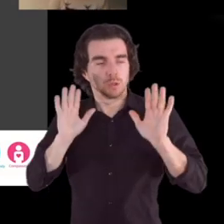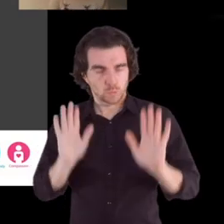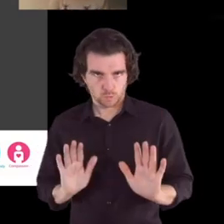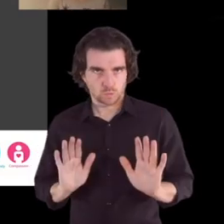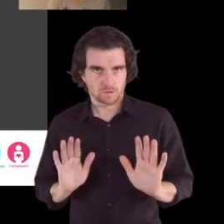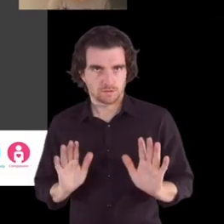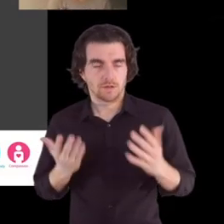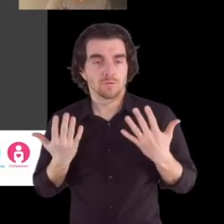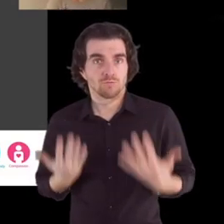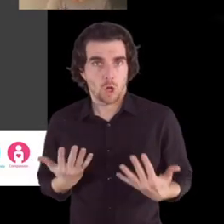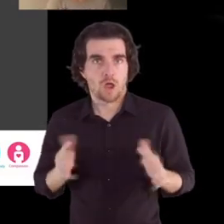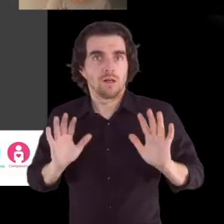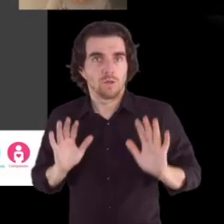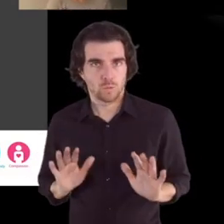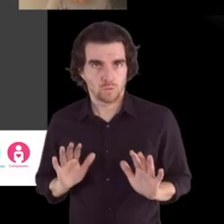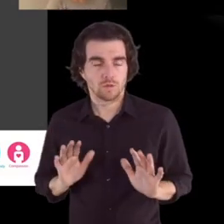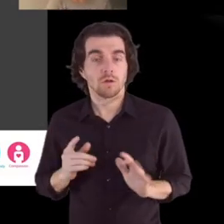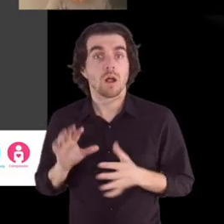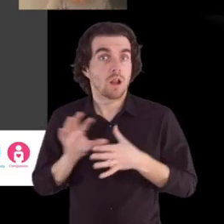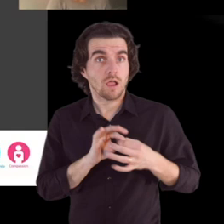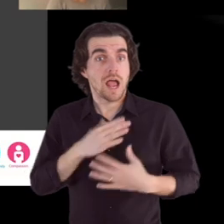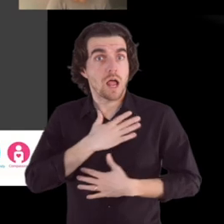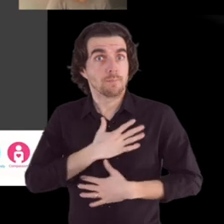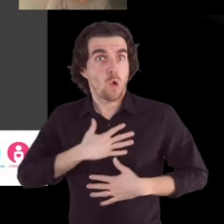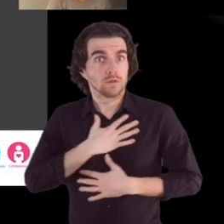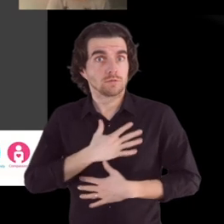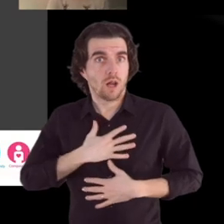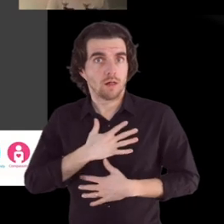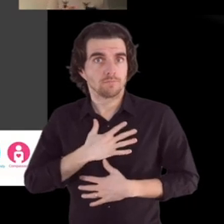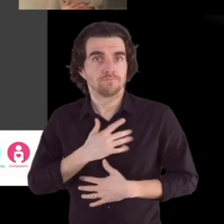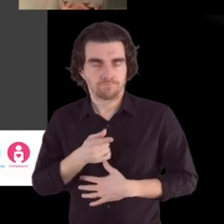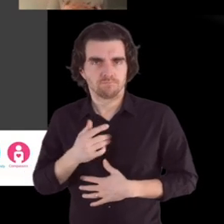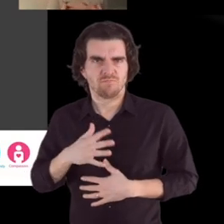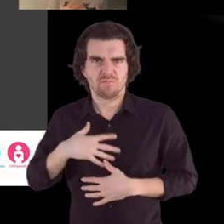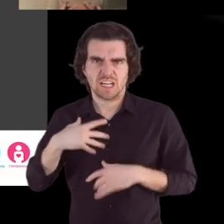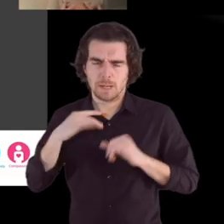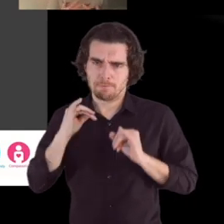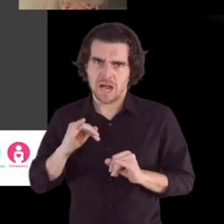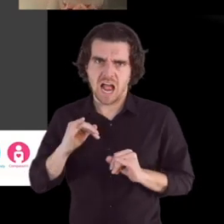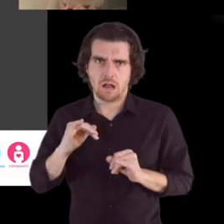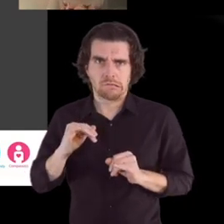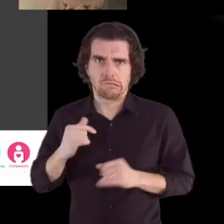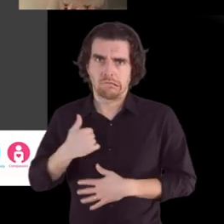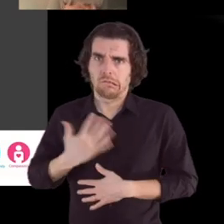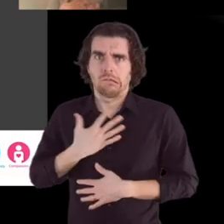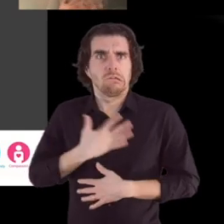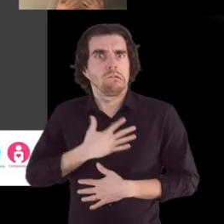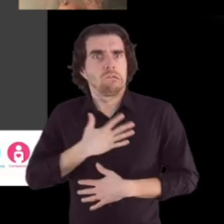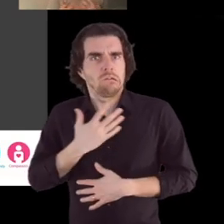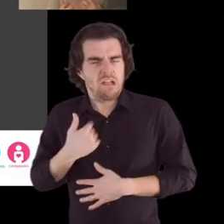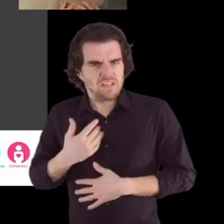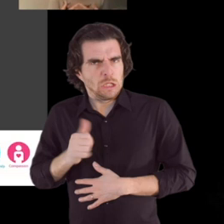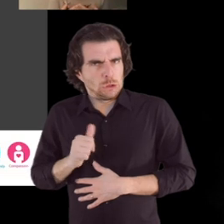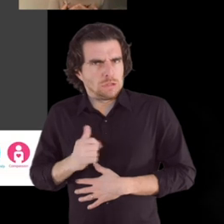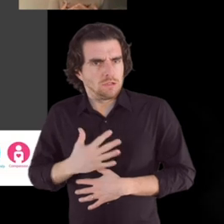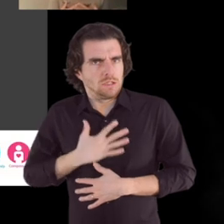and now. Emotional reasoning is another one. So when you feel bad, so we're all feeling a bit anxious at the minute and, you know, feeling